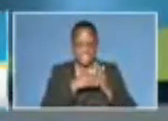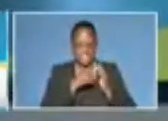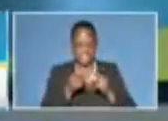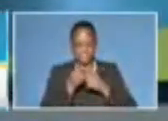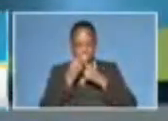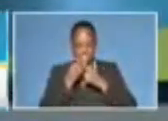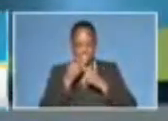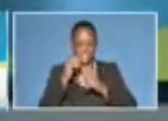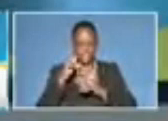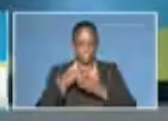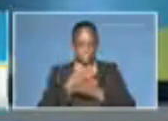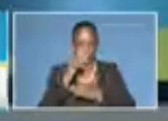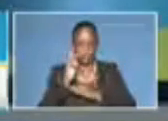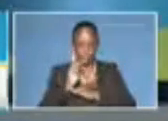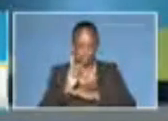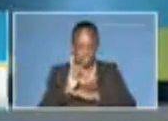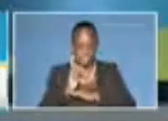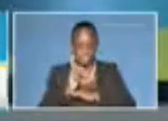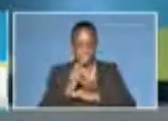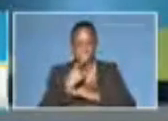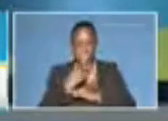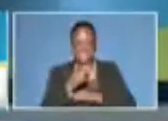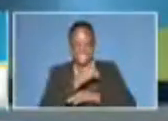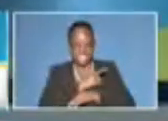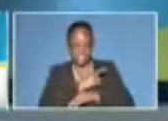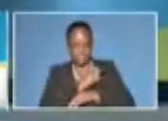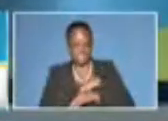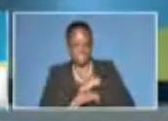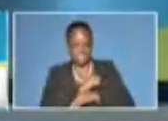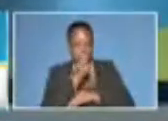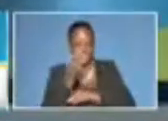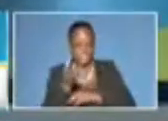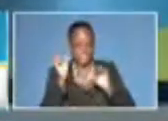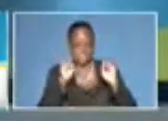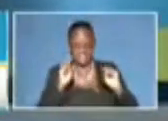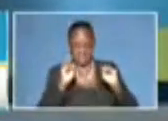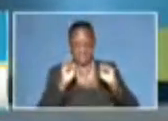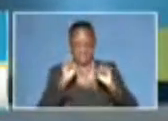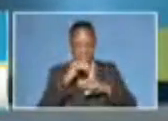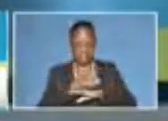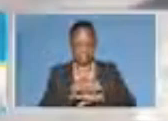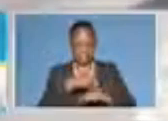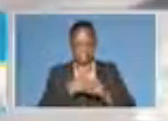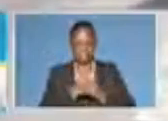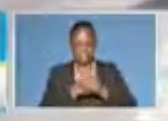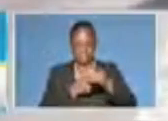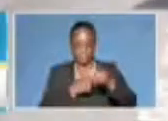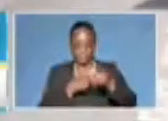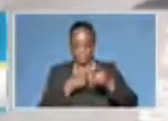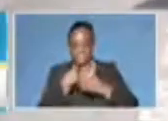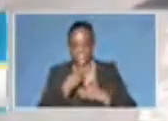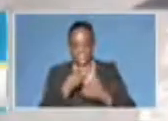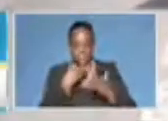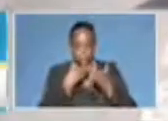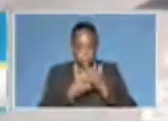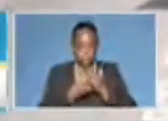New Providence. Our Desmond Saunders was downtown Nassau on Saturday night. Here's his report. It's good to have, you